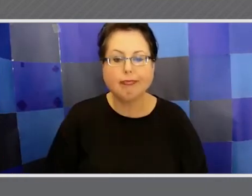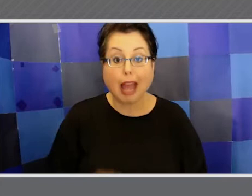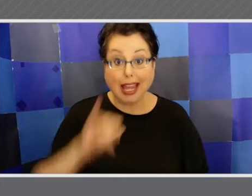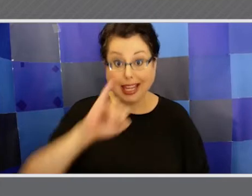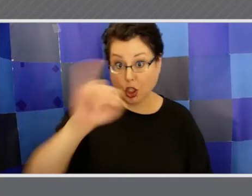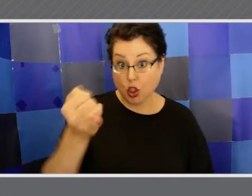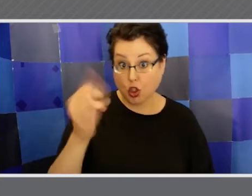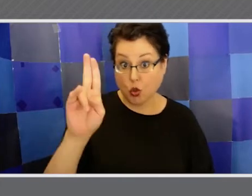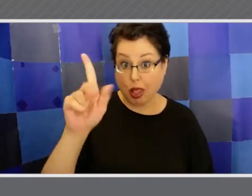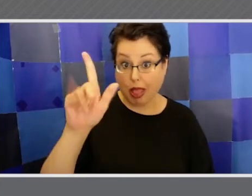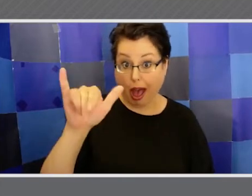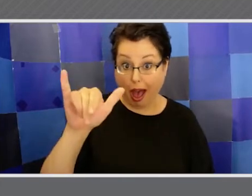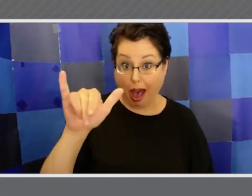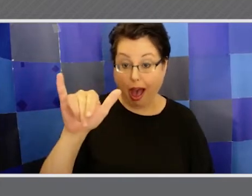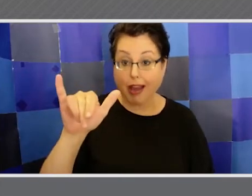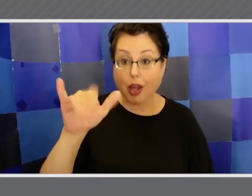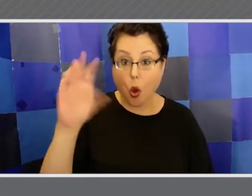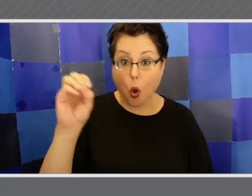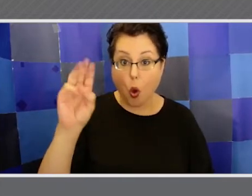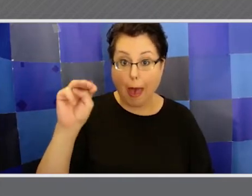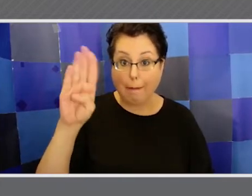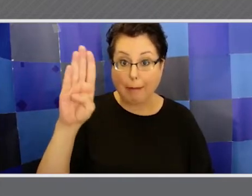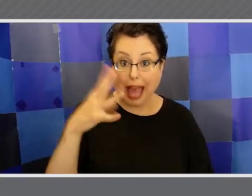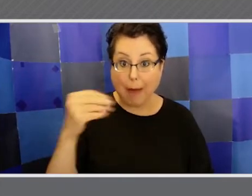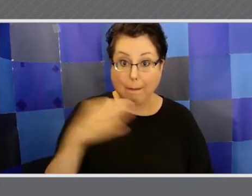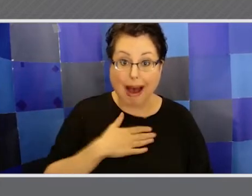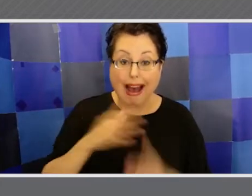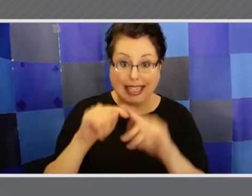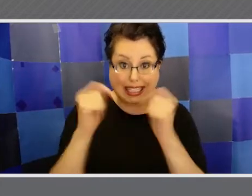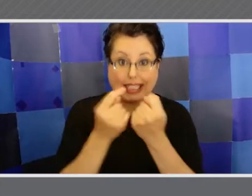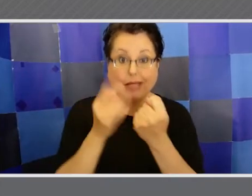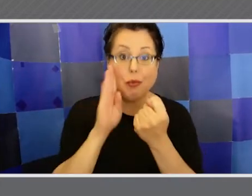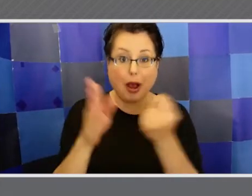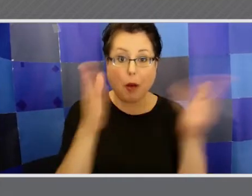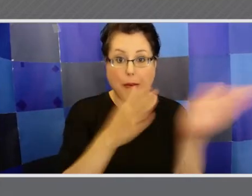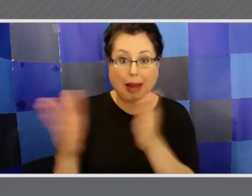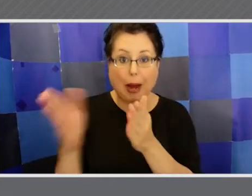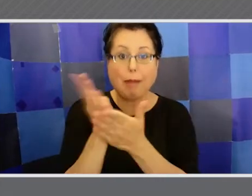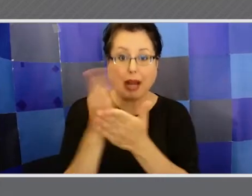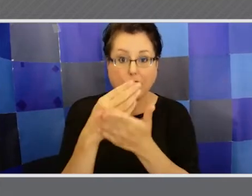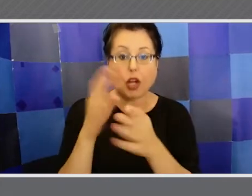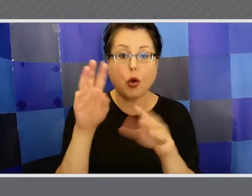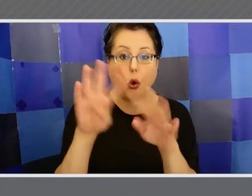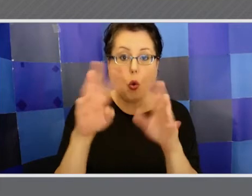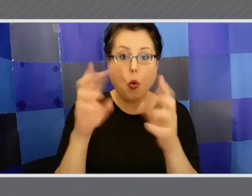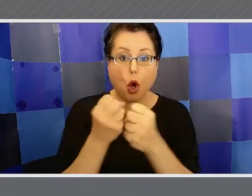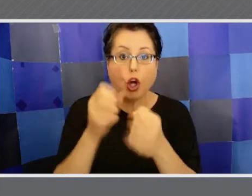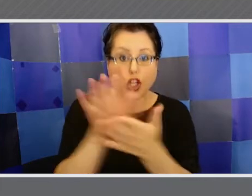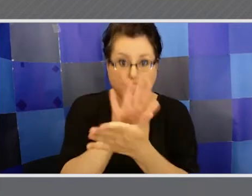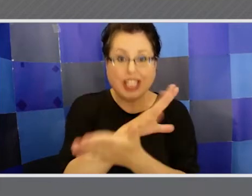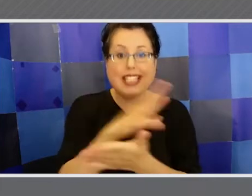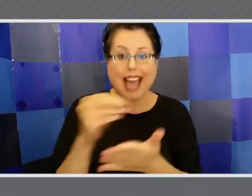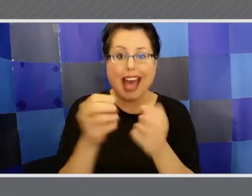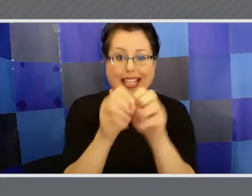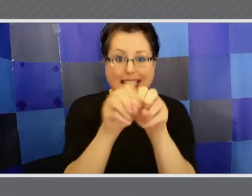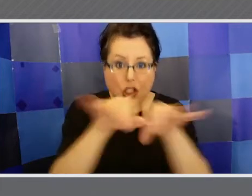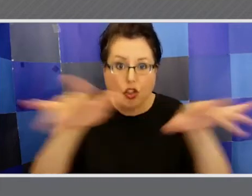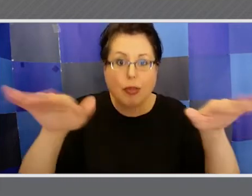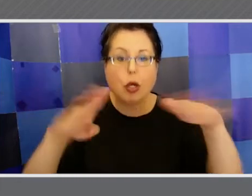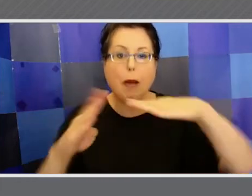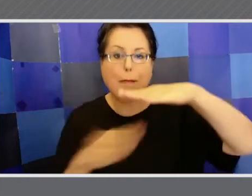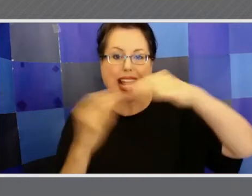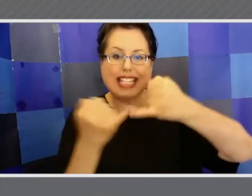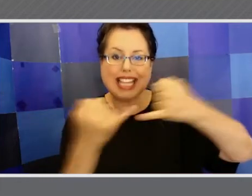July, OMB and my team will prepare budget worksheets and distribute baselines to all departments, offices,